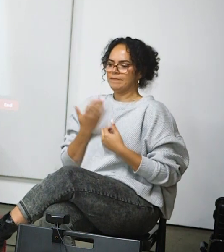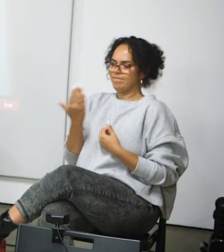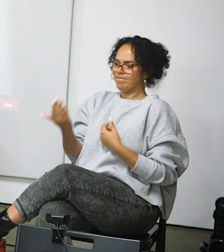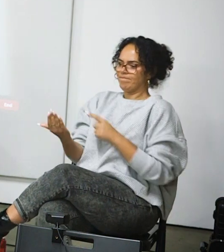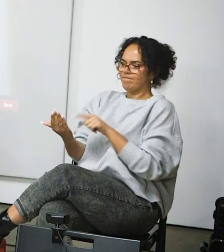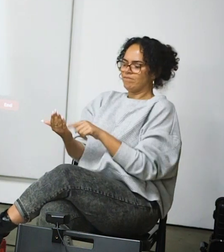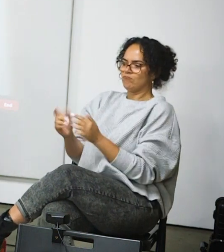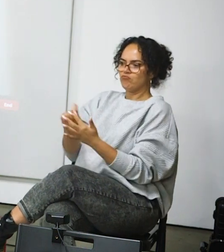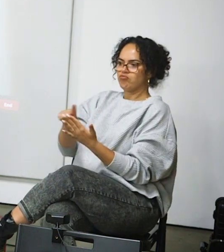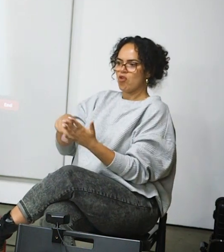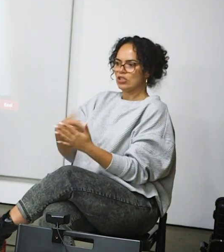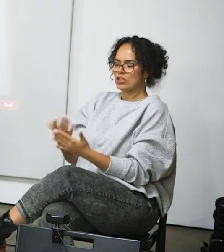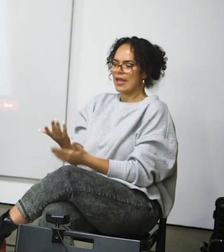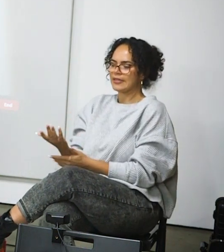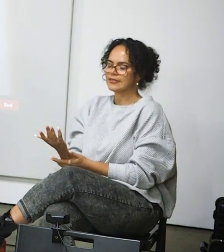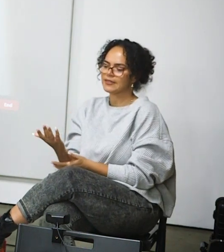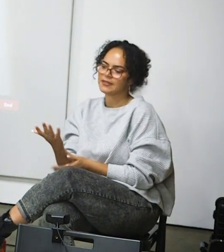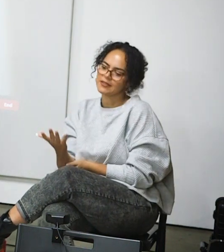something, and I think about like